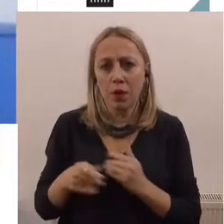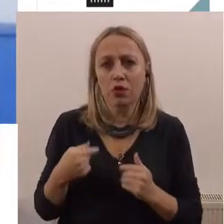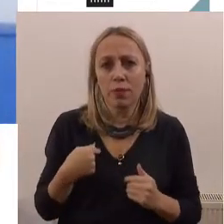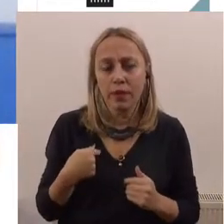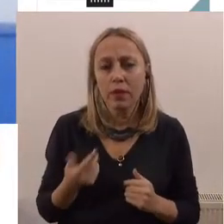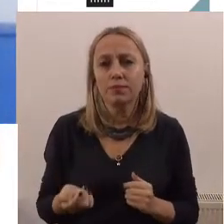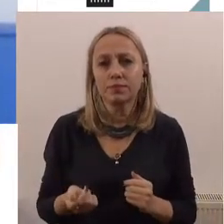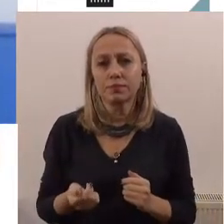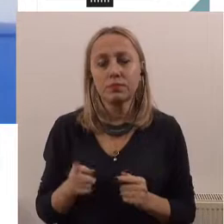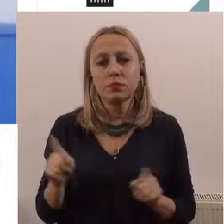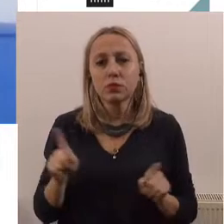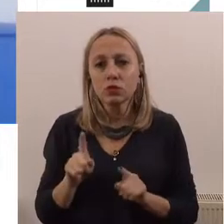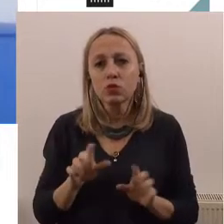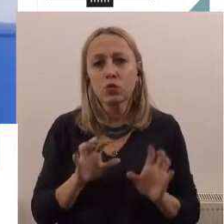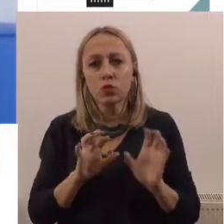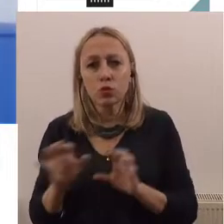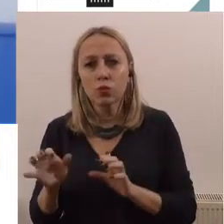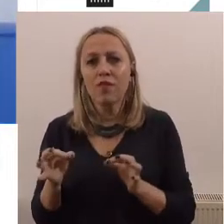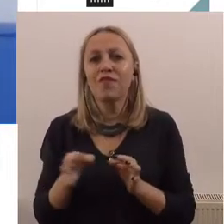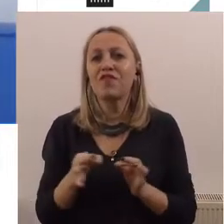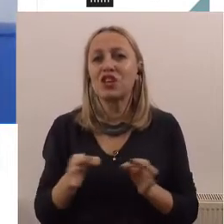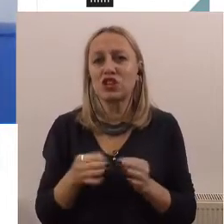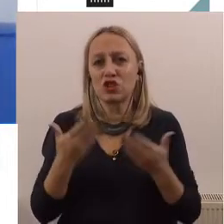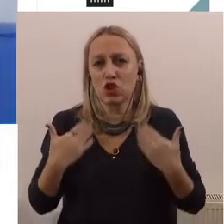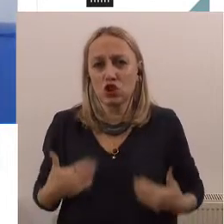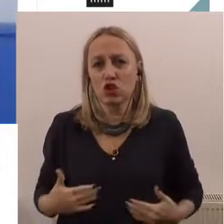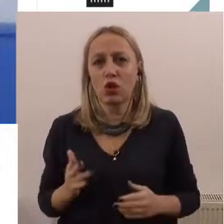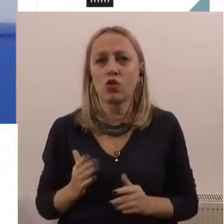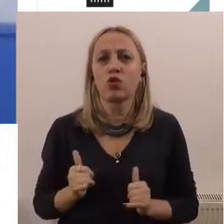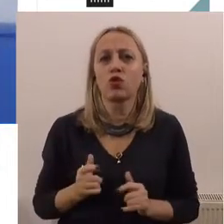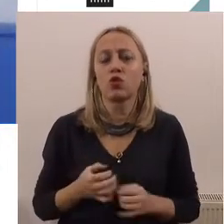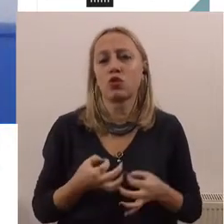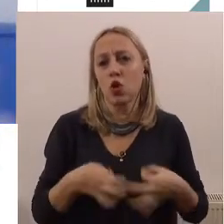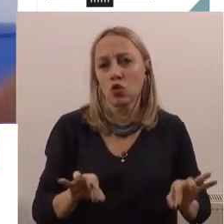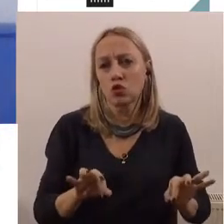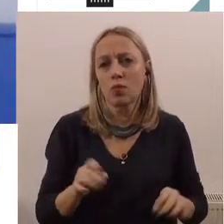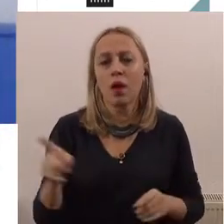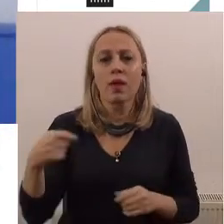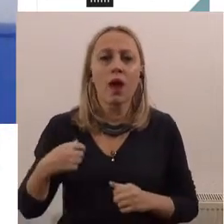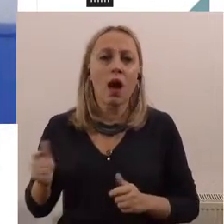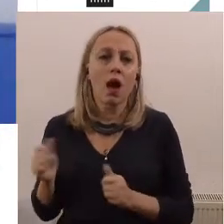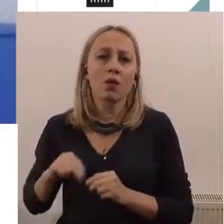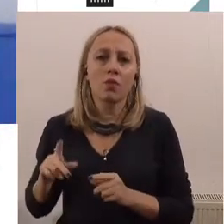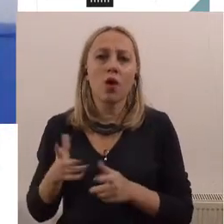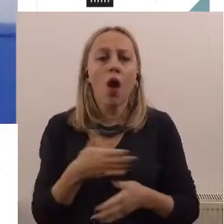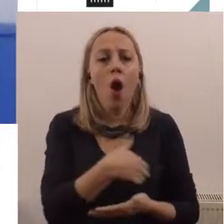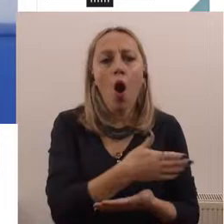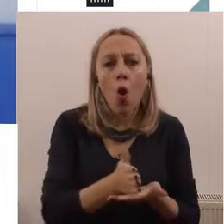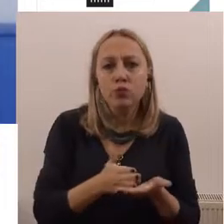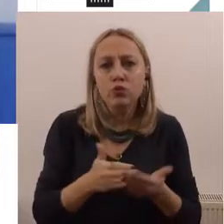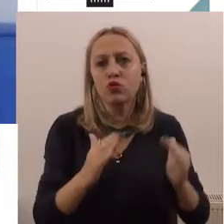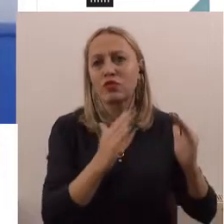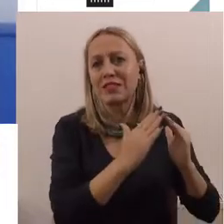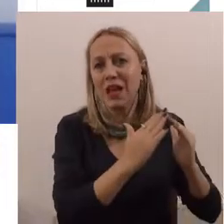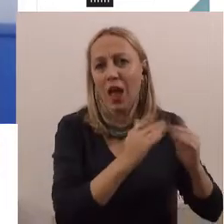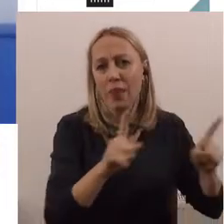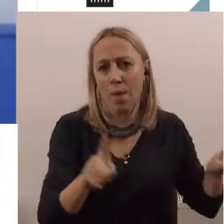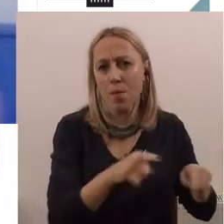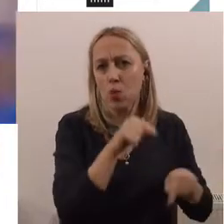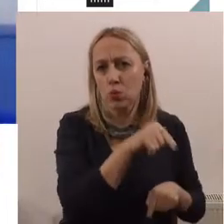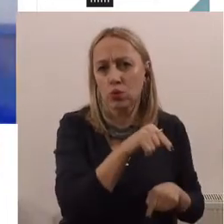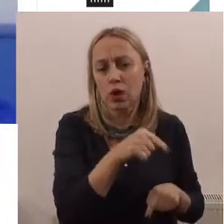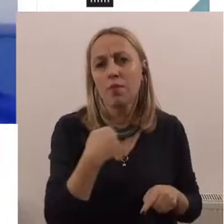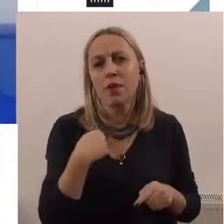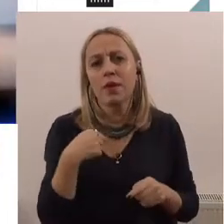And for the physical accessibility, I work together with our people who work for the building. So, of